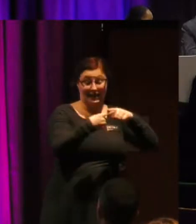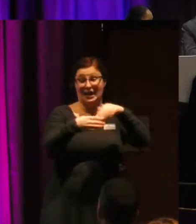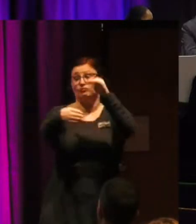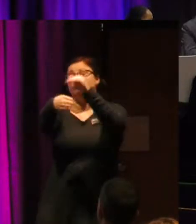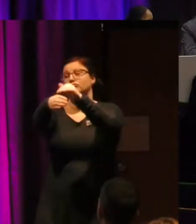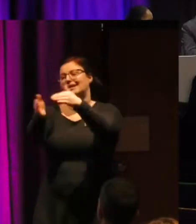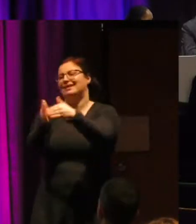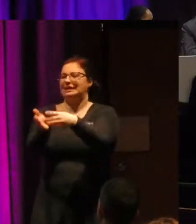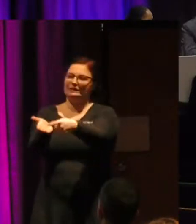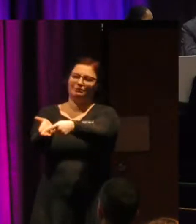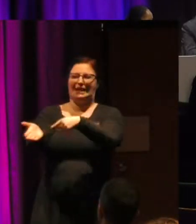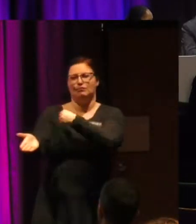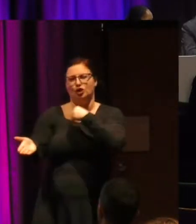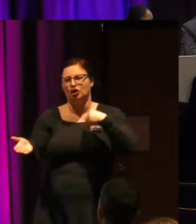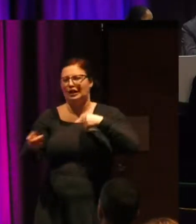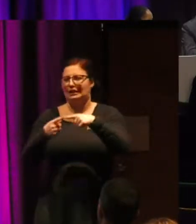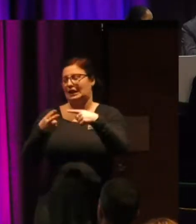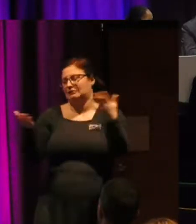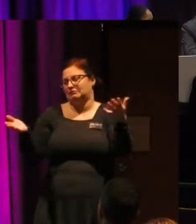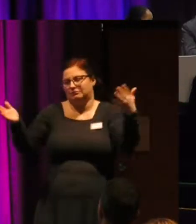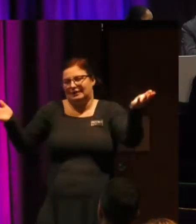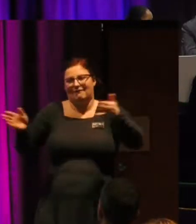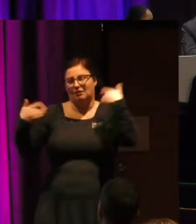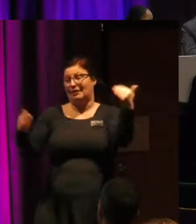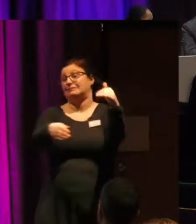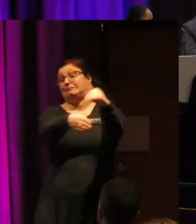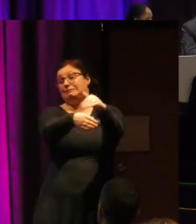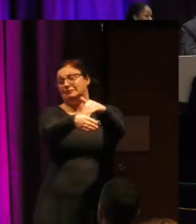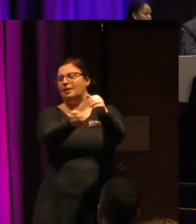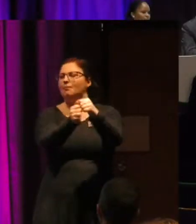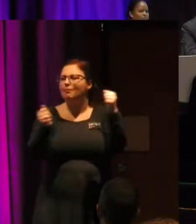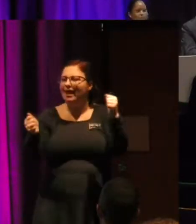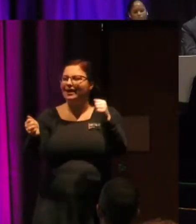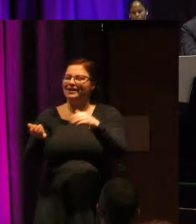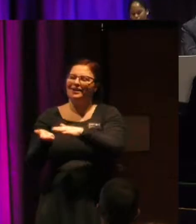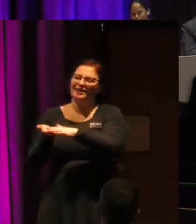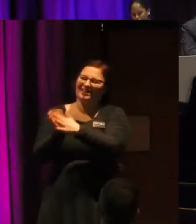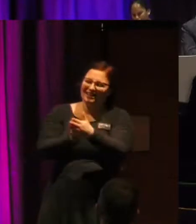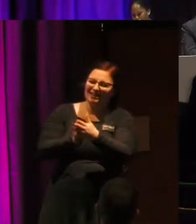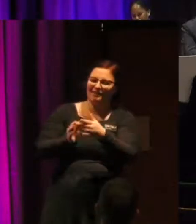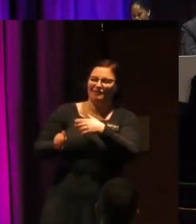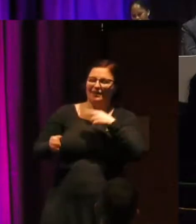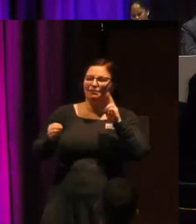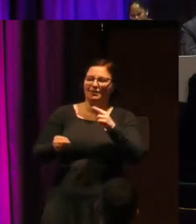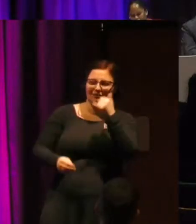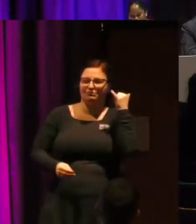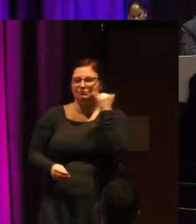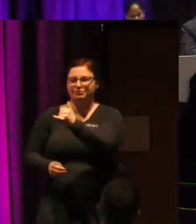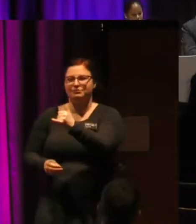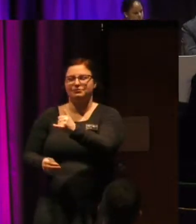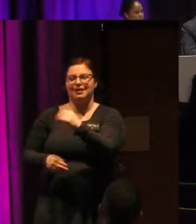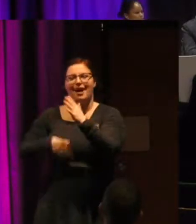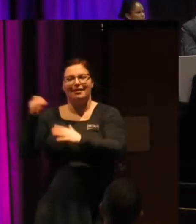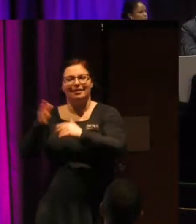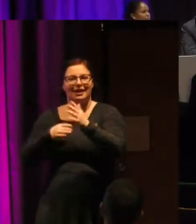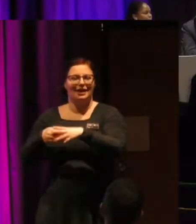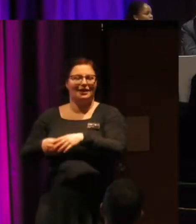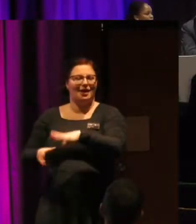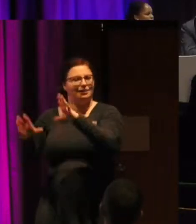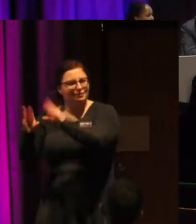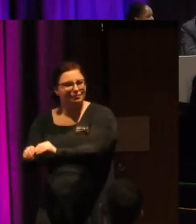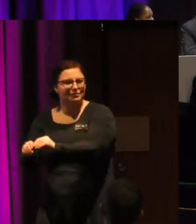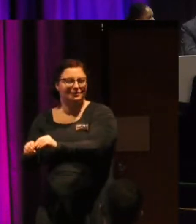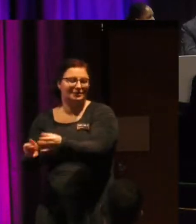to particular agencies or whoever to combat this issue? What in a practical sense, what could we